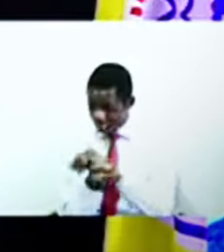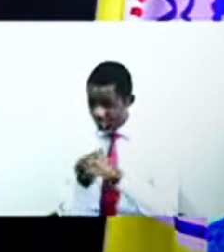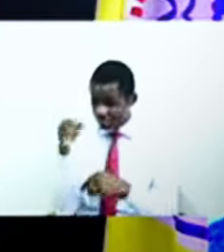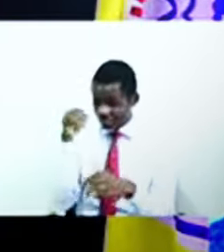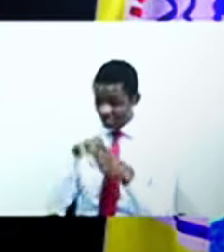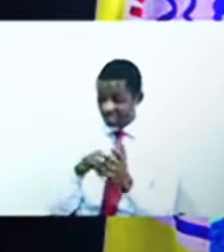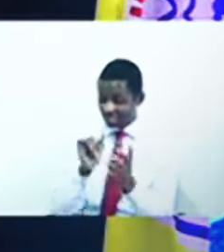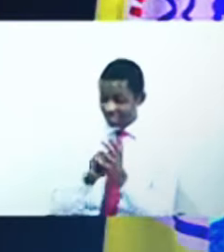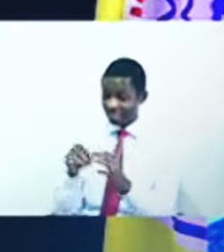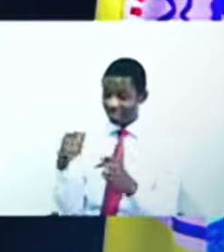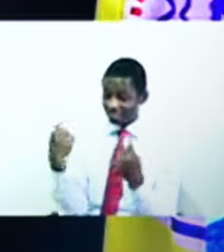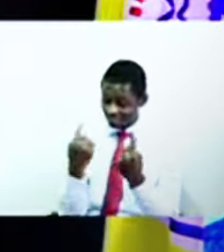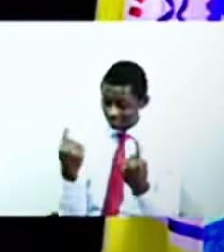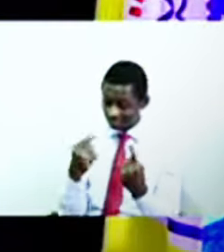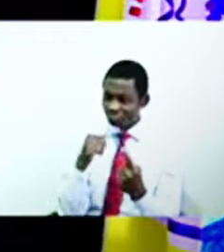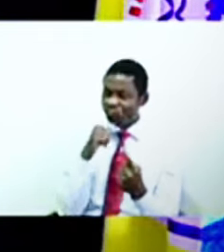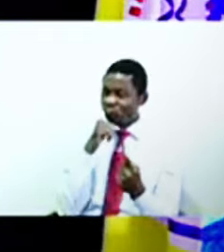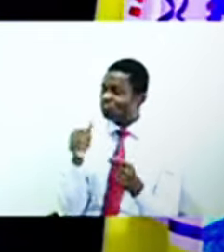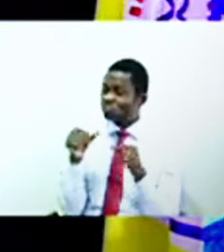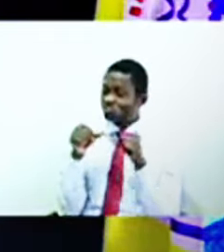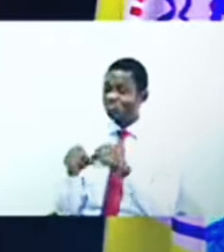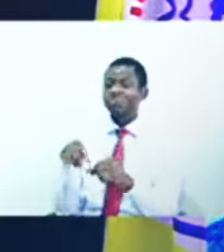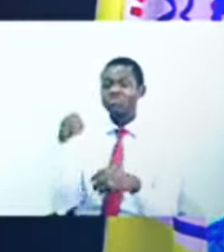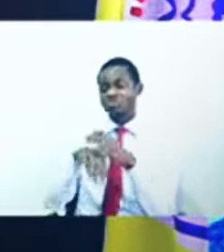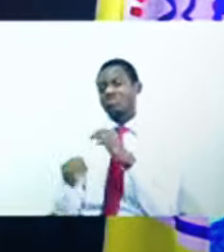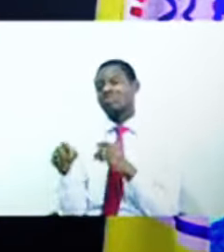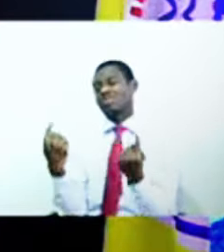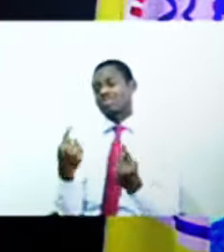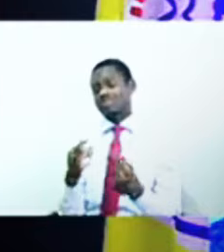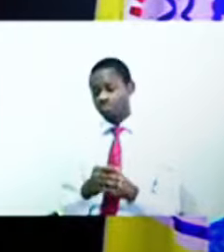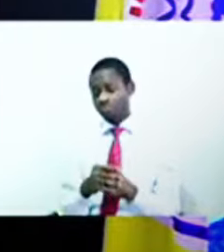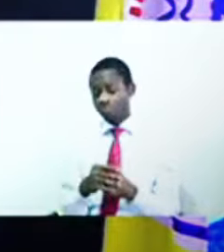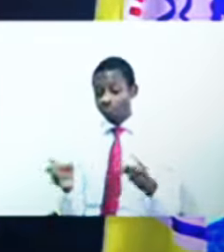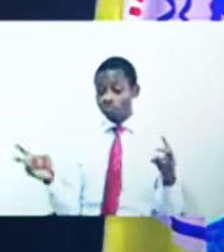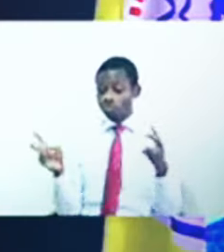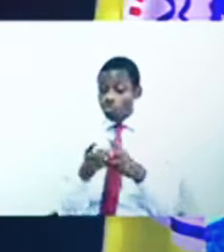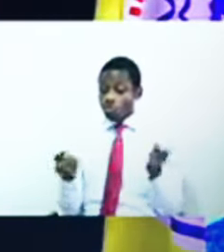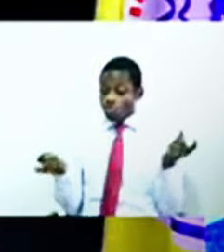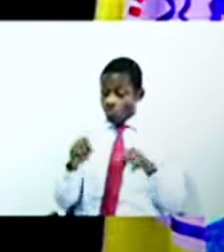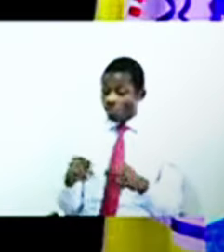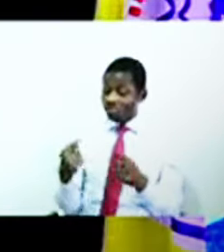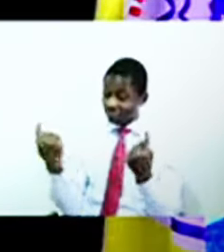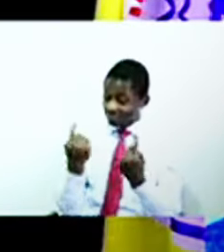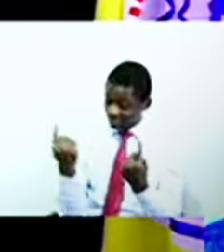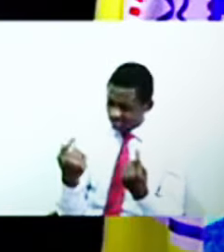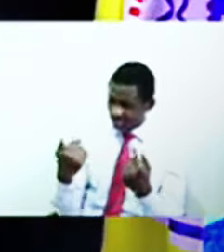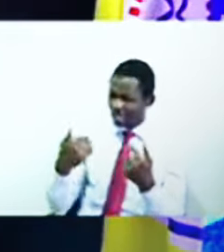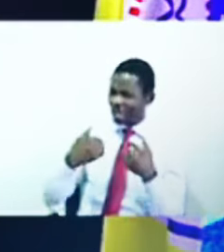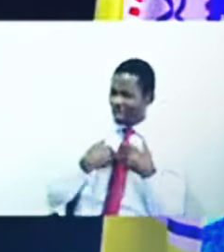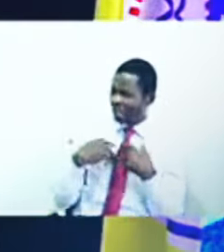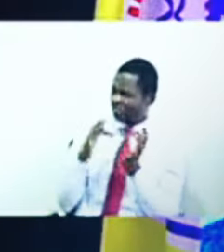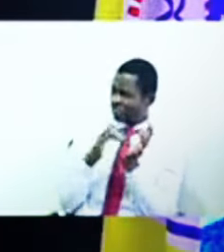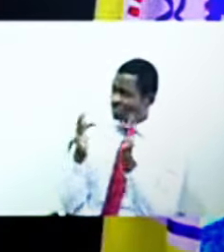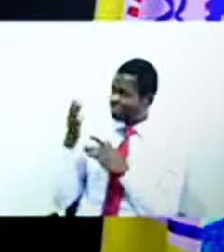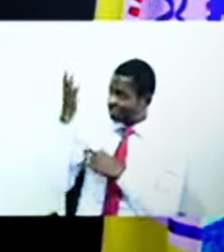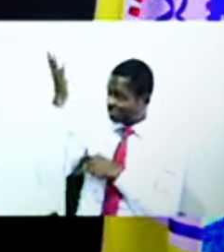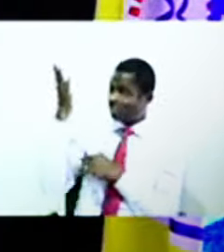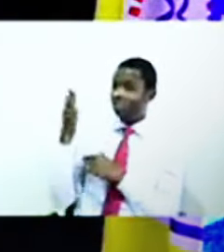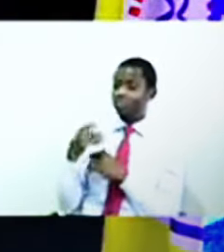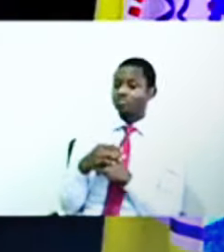sin, we have an advocate in the Father. But that is not what is expected